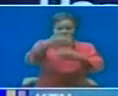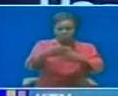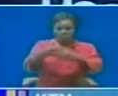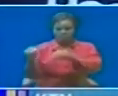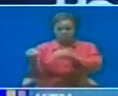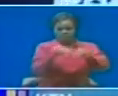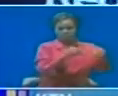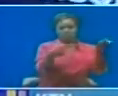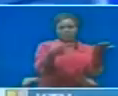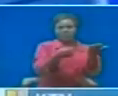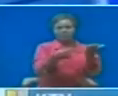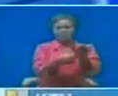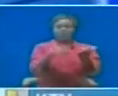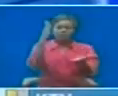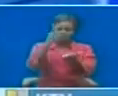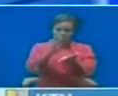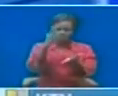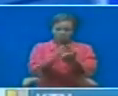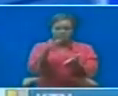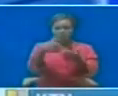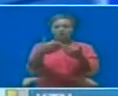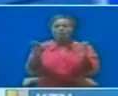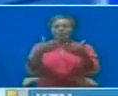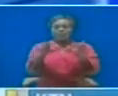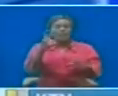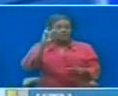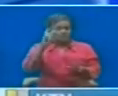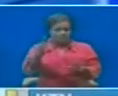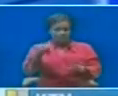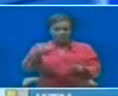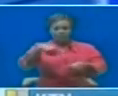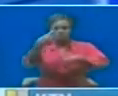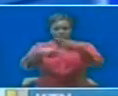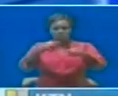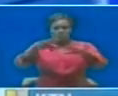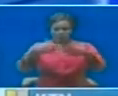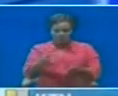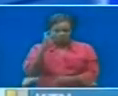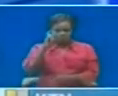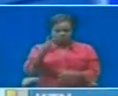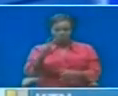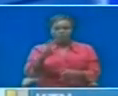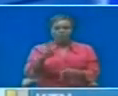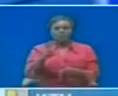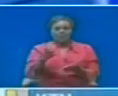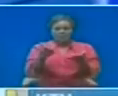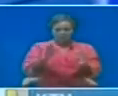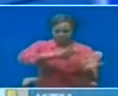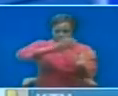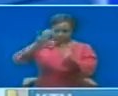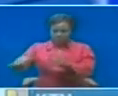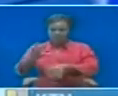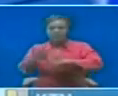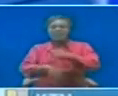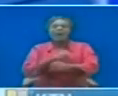broadcast. Inda. Indeed, Ben, as you say, the dialogue window is open. Let's see how this plays out. We'll keep an eye on that for you. Now, drama